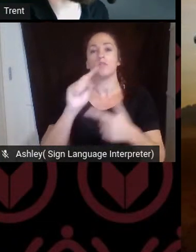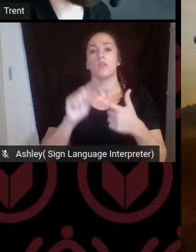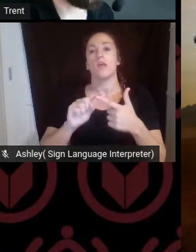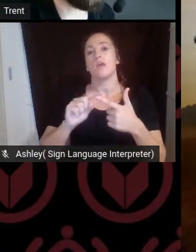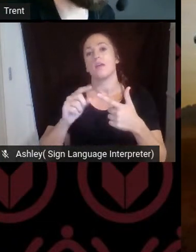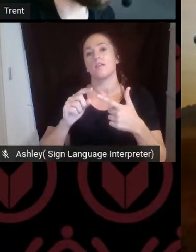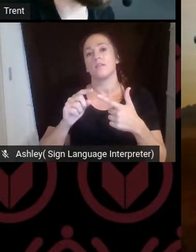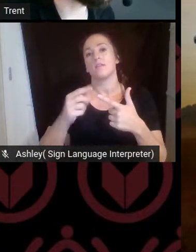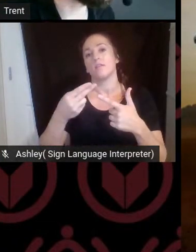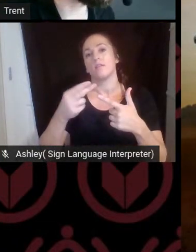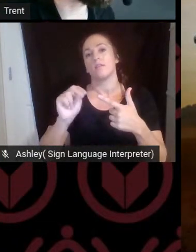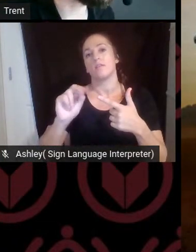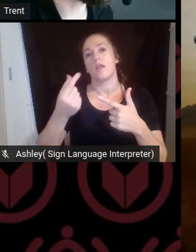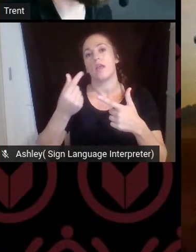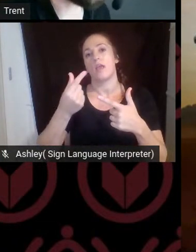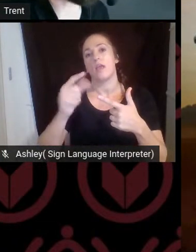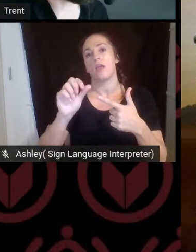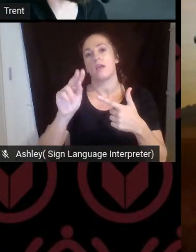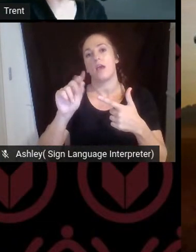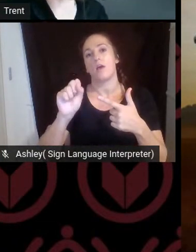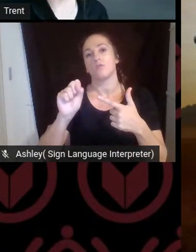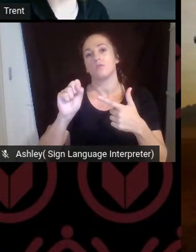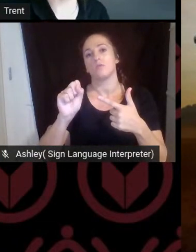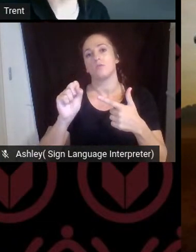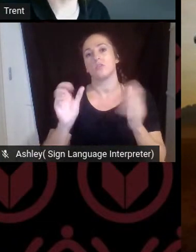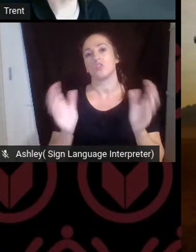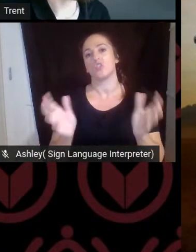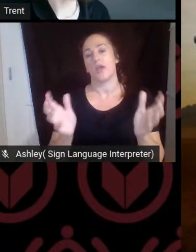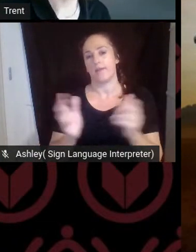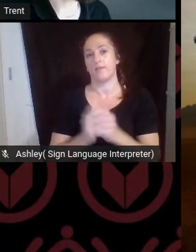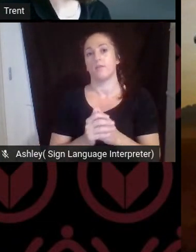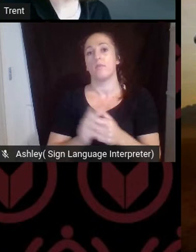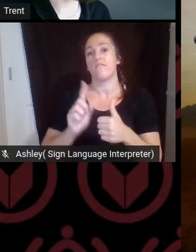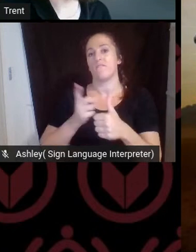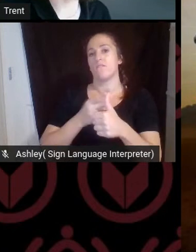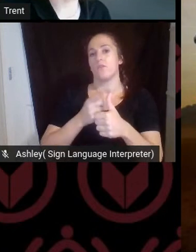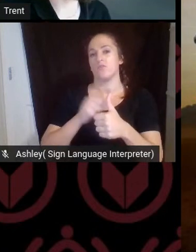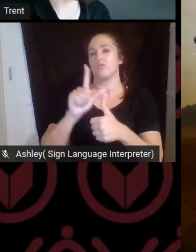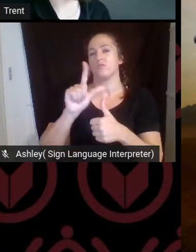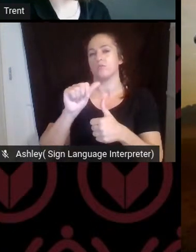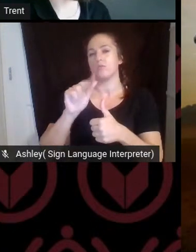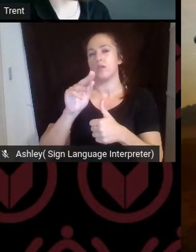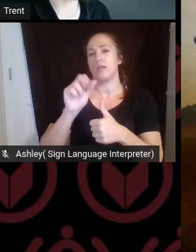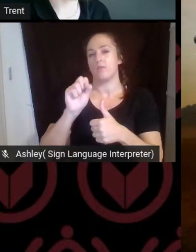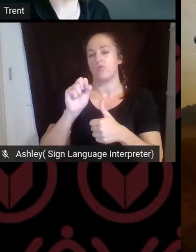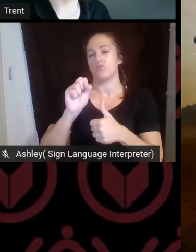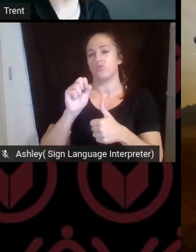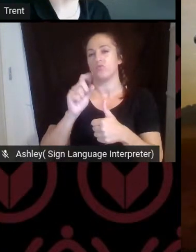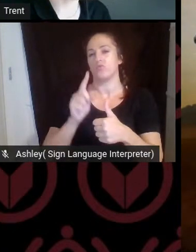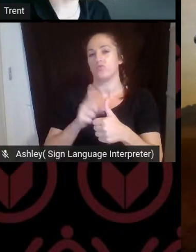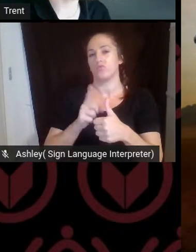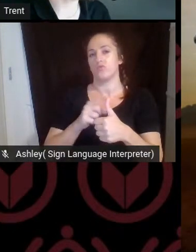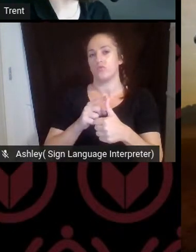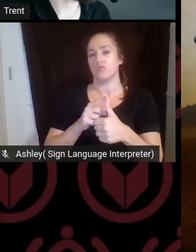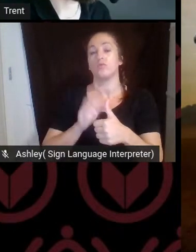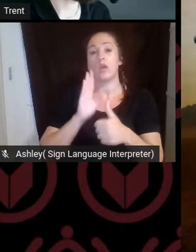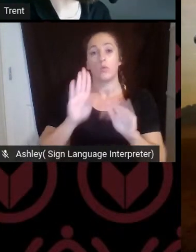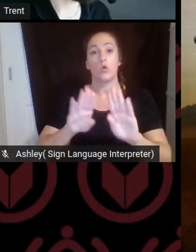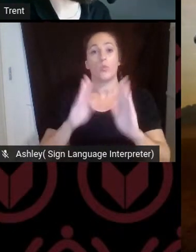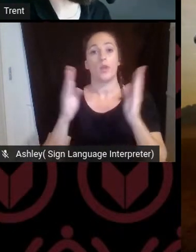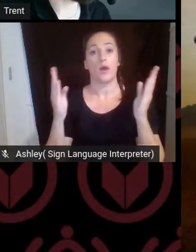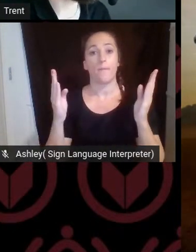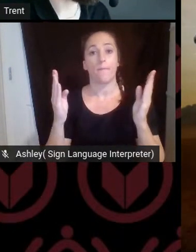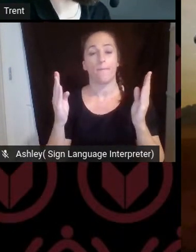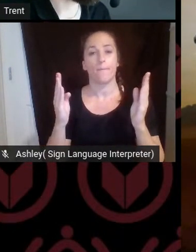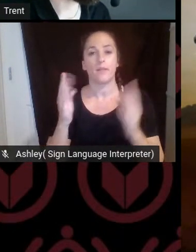which we'll get into in just a minute. So let's start with labels. So I'm going to open up a let's see here, what's